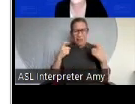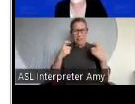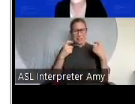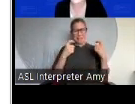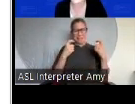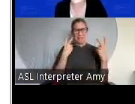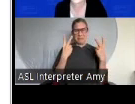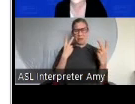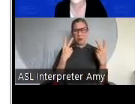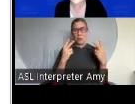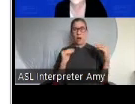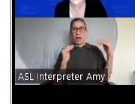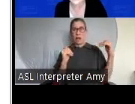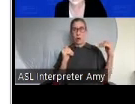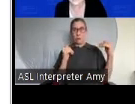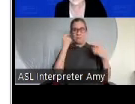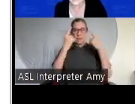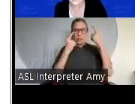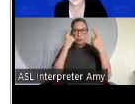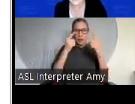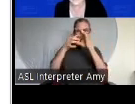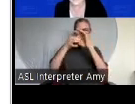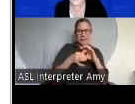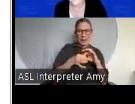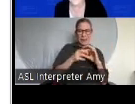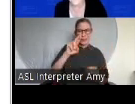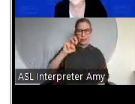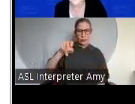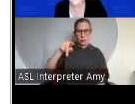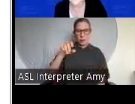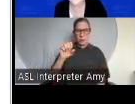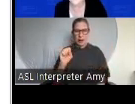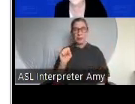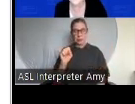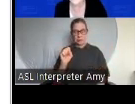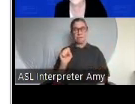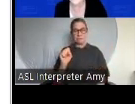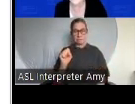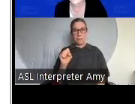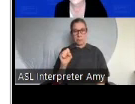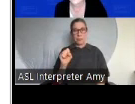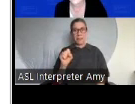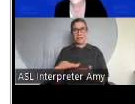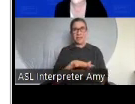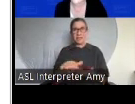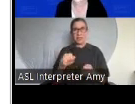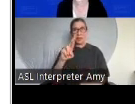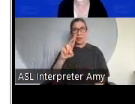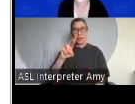And I just hope there's some thought and attention sort of paid to kind of the destruction that ramps